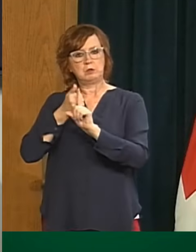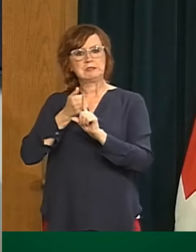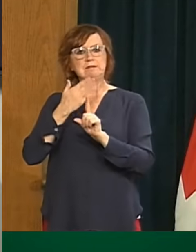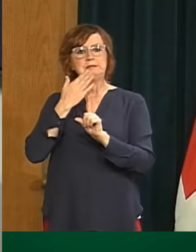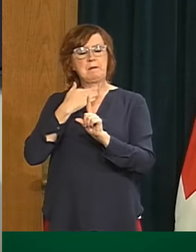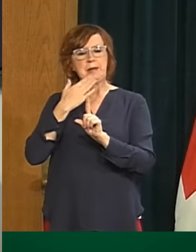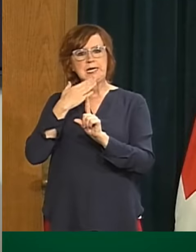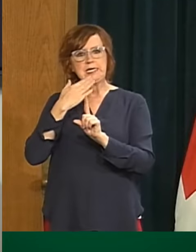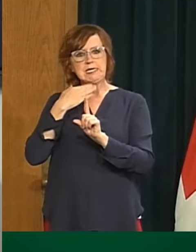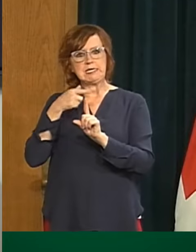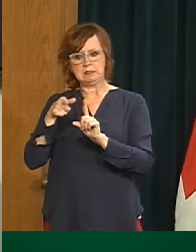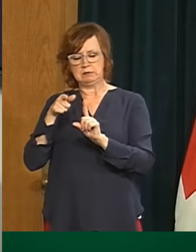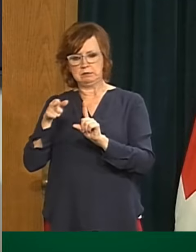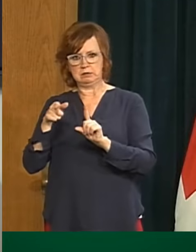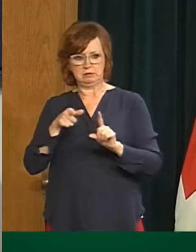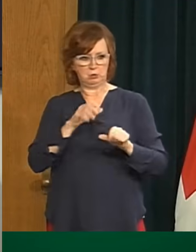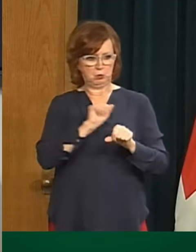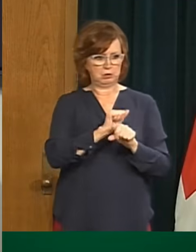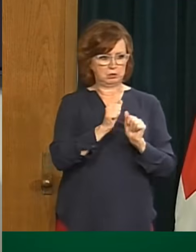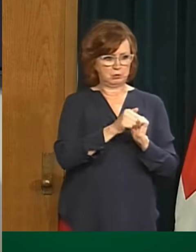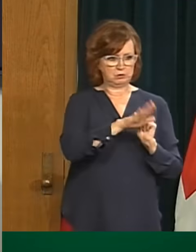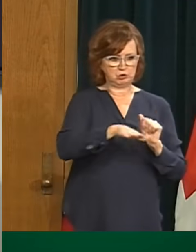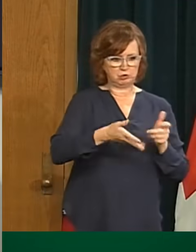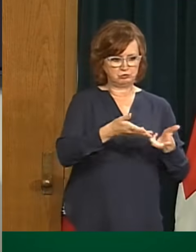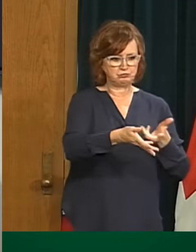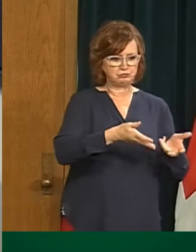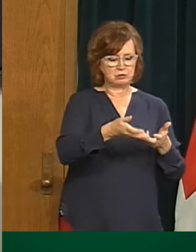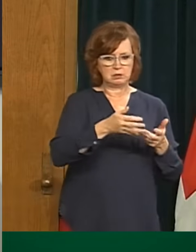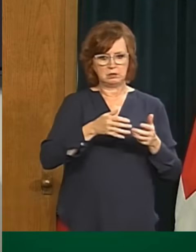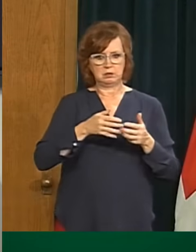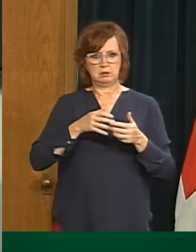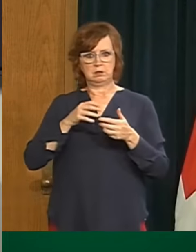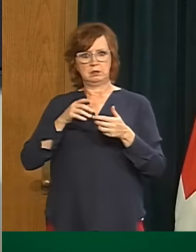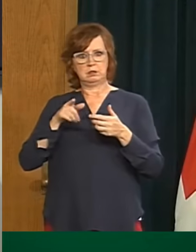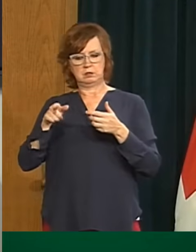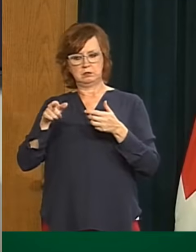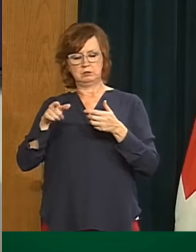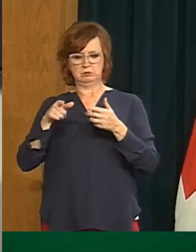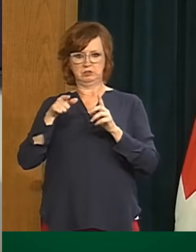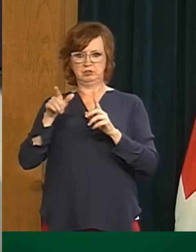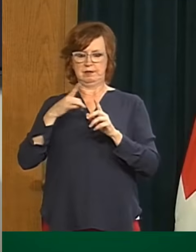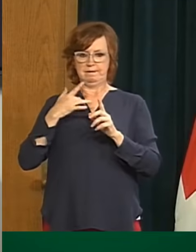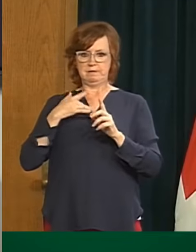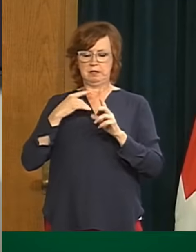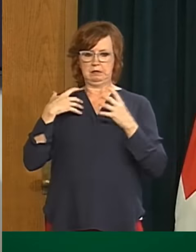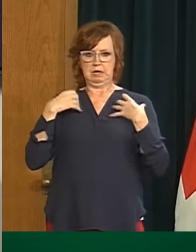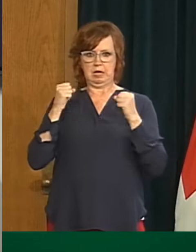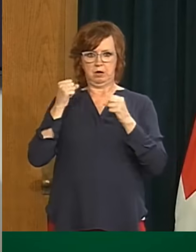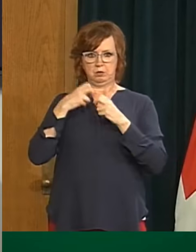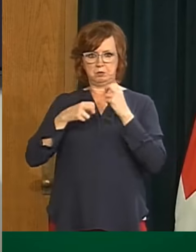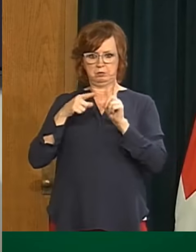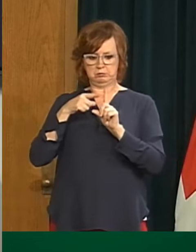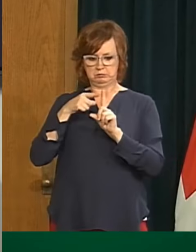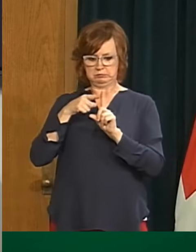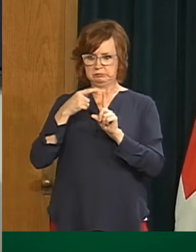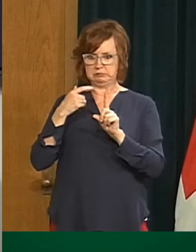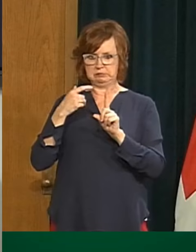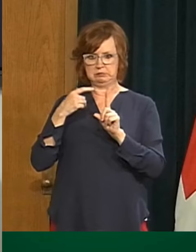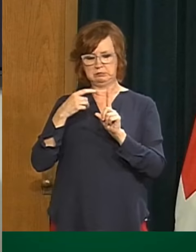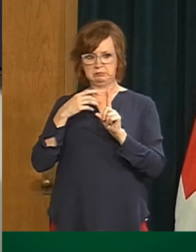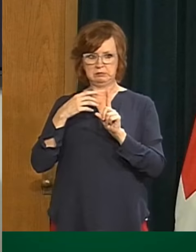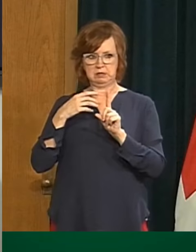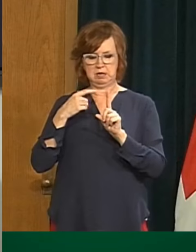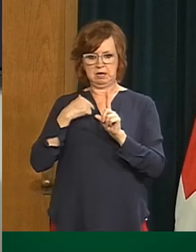what protections will be available to her as she is required to go back to work.